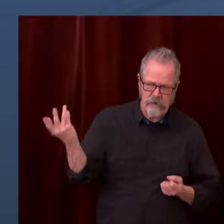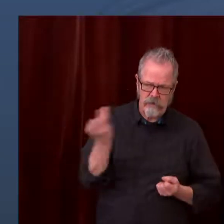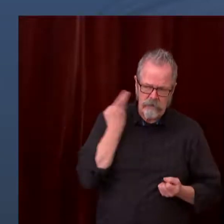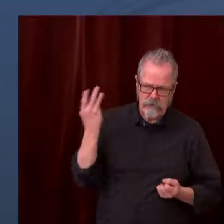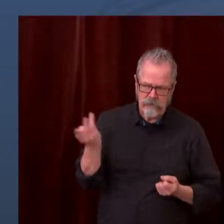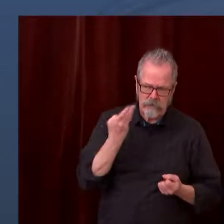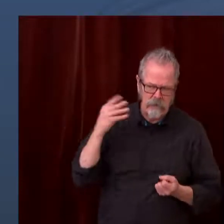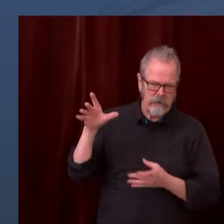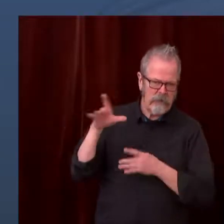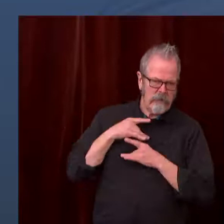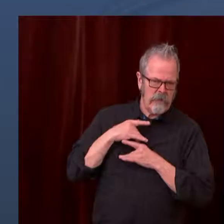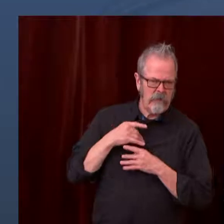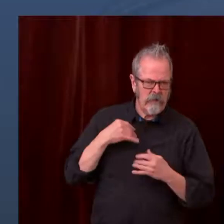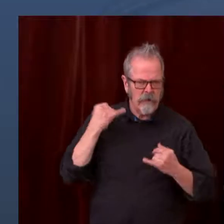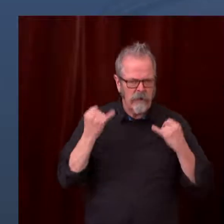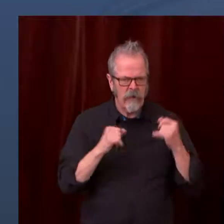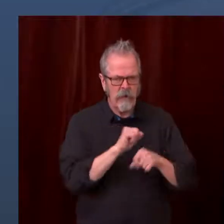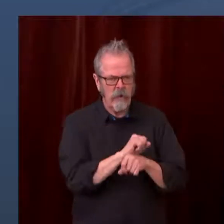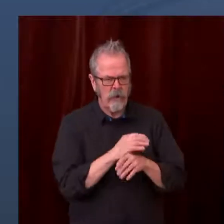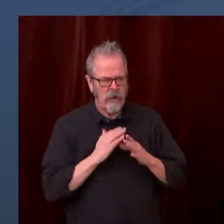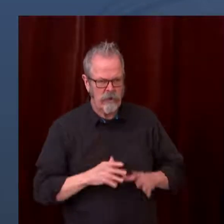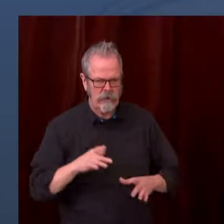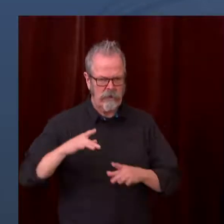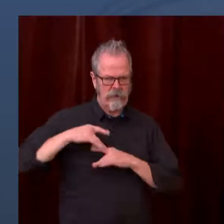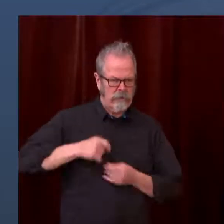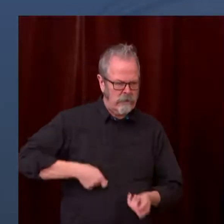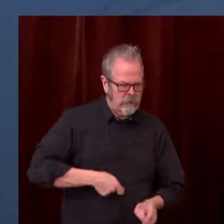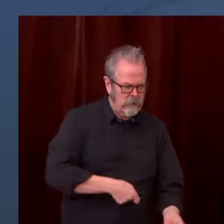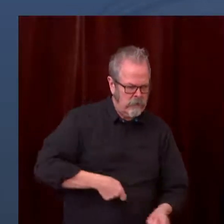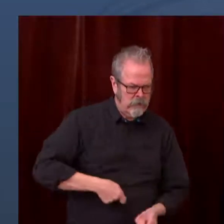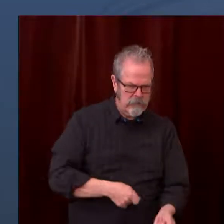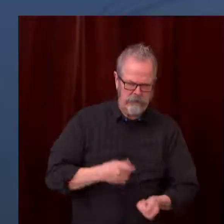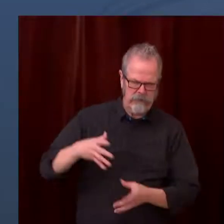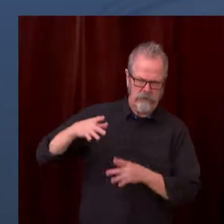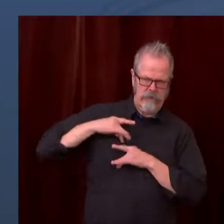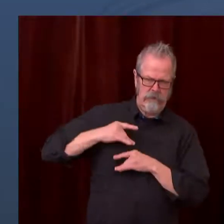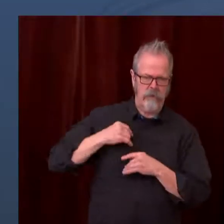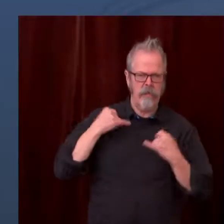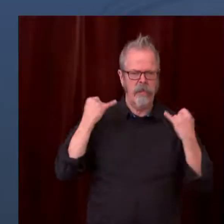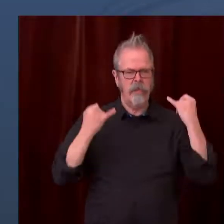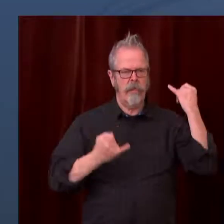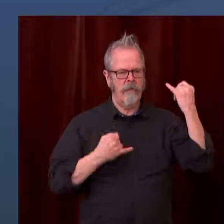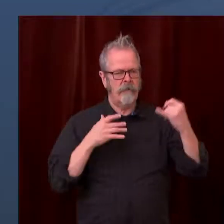about this disease. It is a potentially fatal disease. That's really understandable.